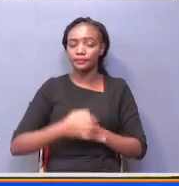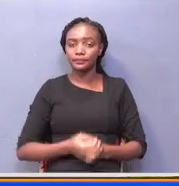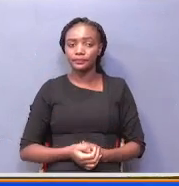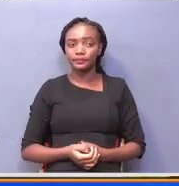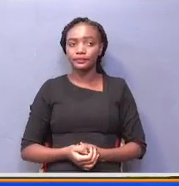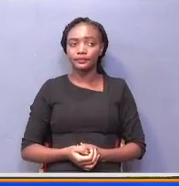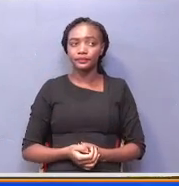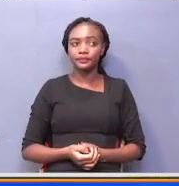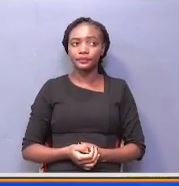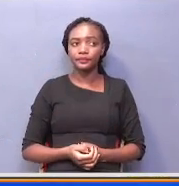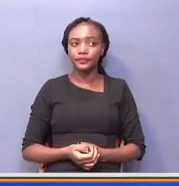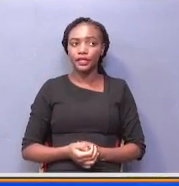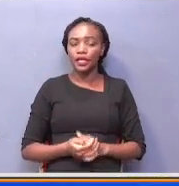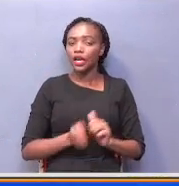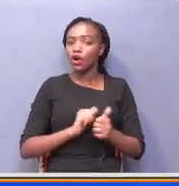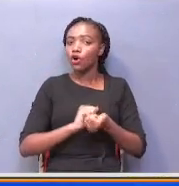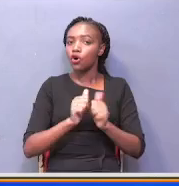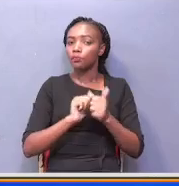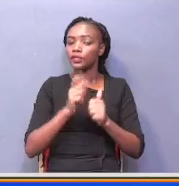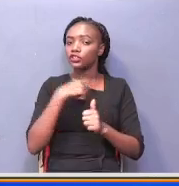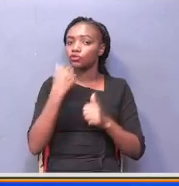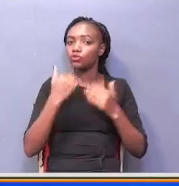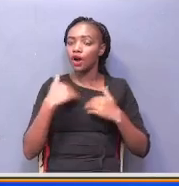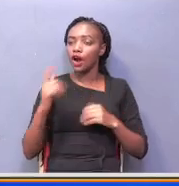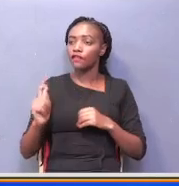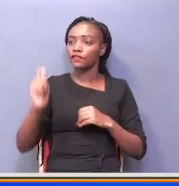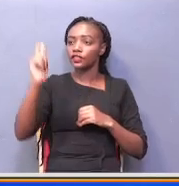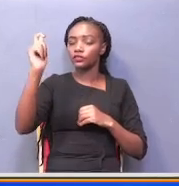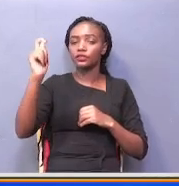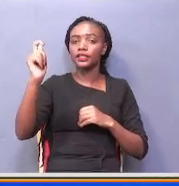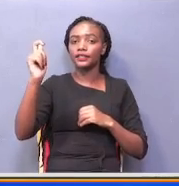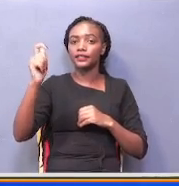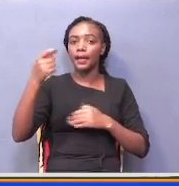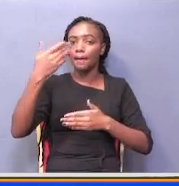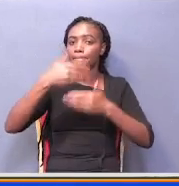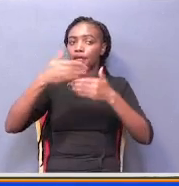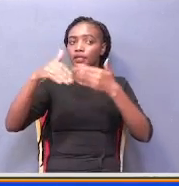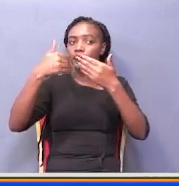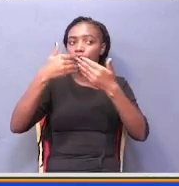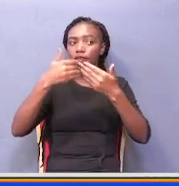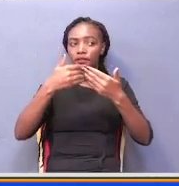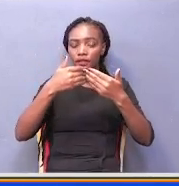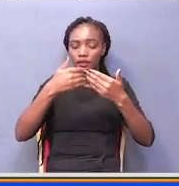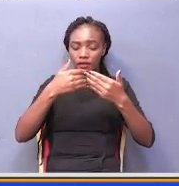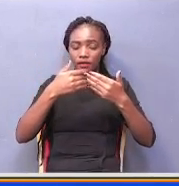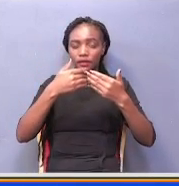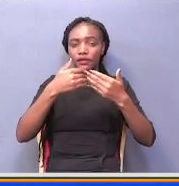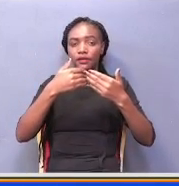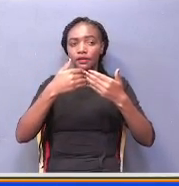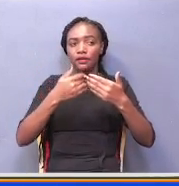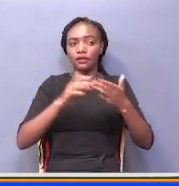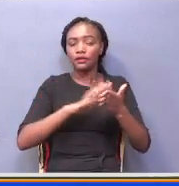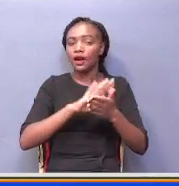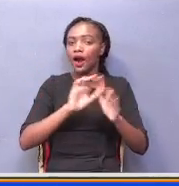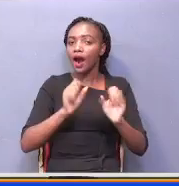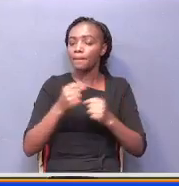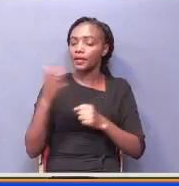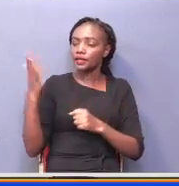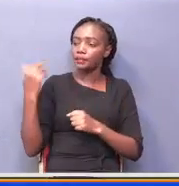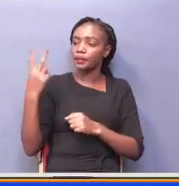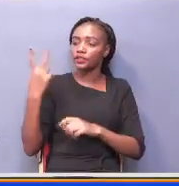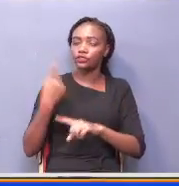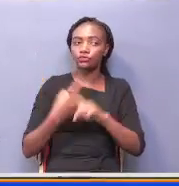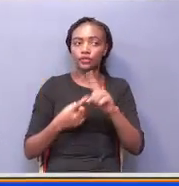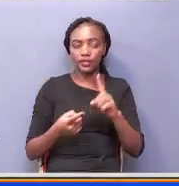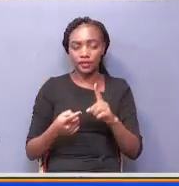The race for who has the tallest building in the capital has not been only, however, in the past 2 years.